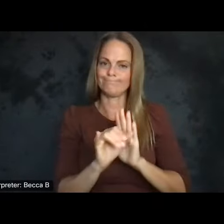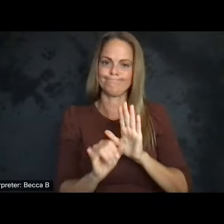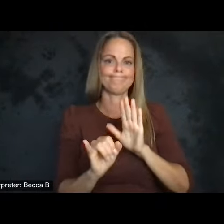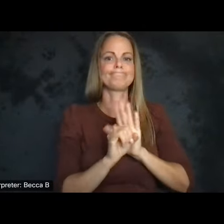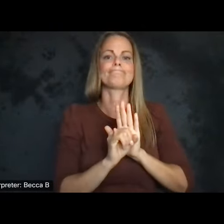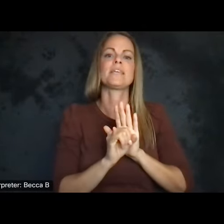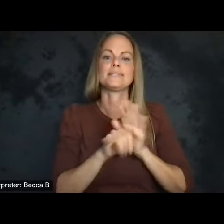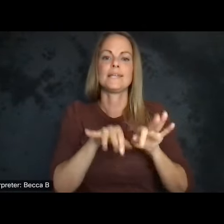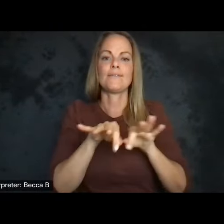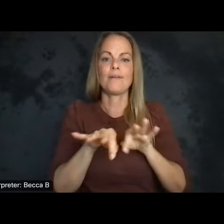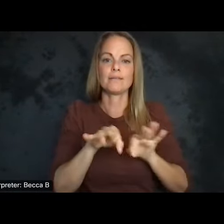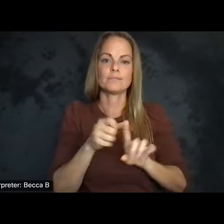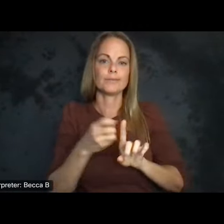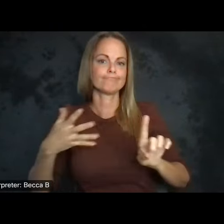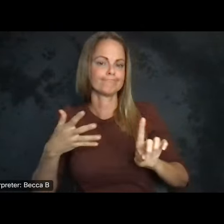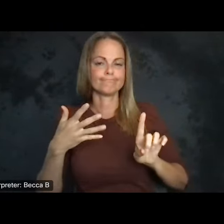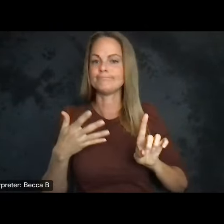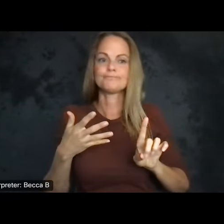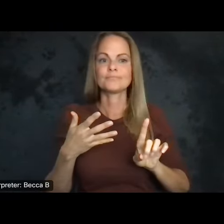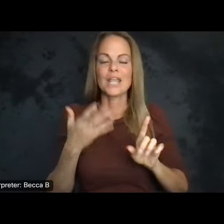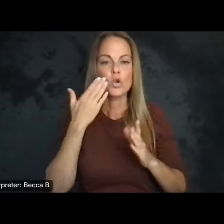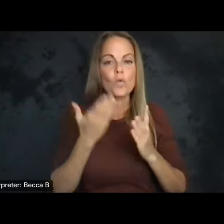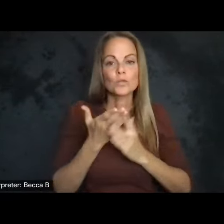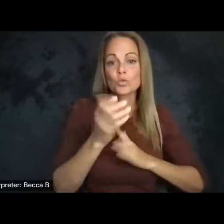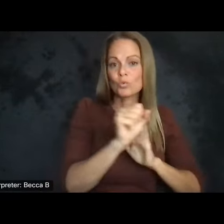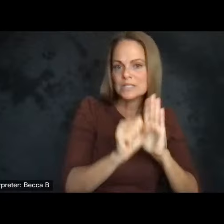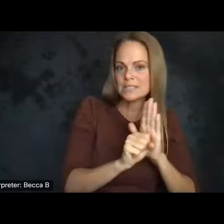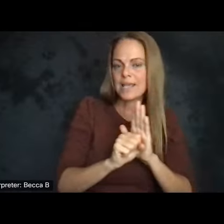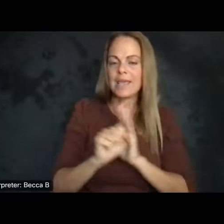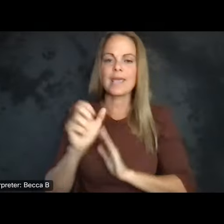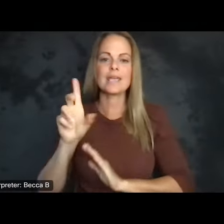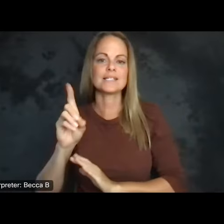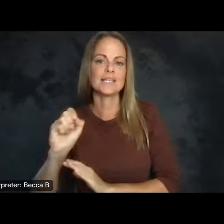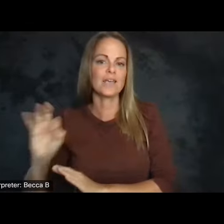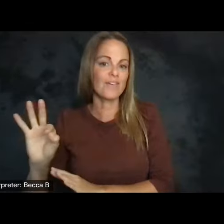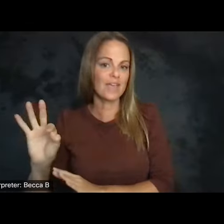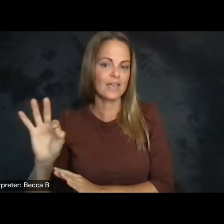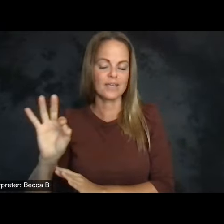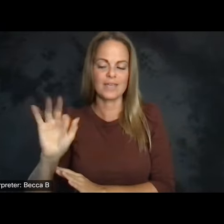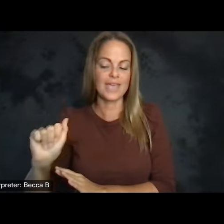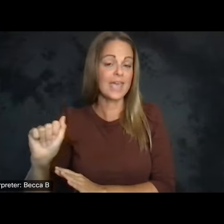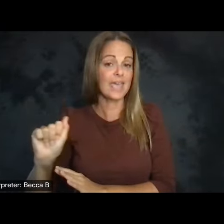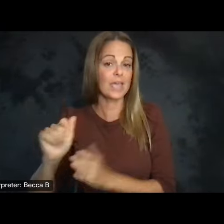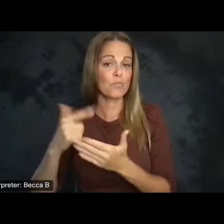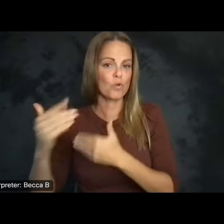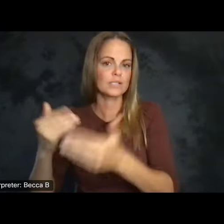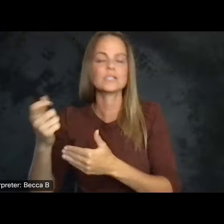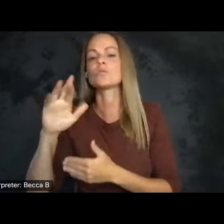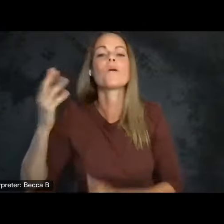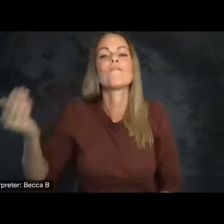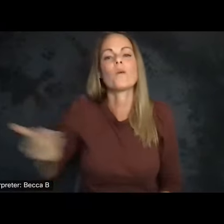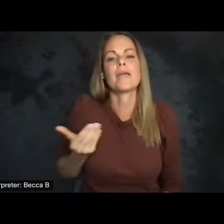if they were done through the state, through the D of A process, or if we hired an outside